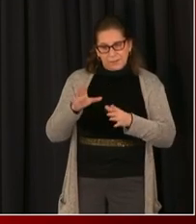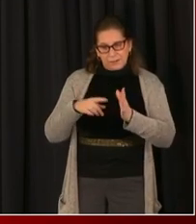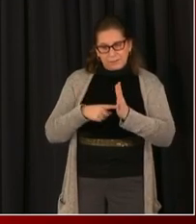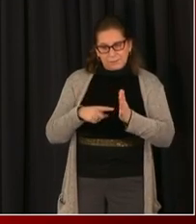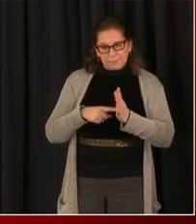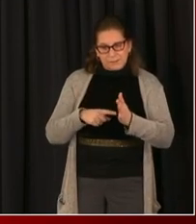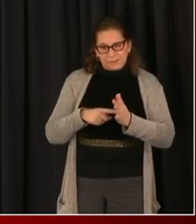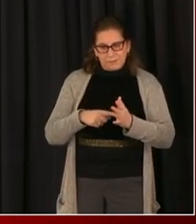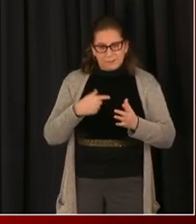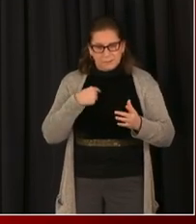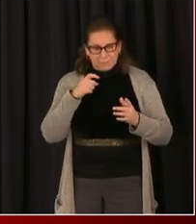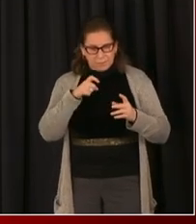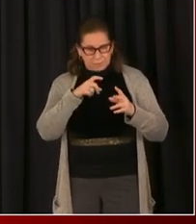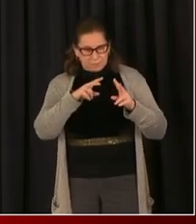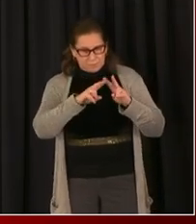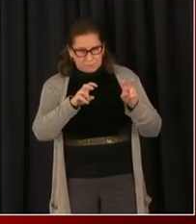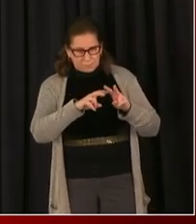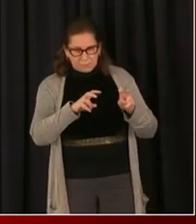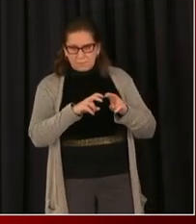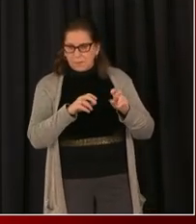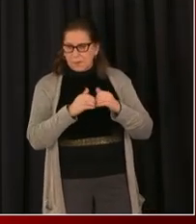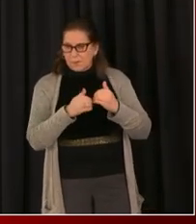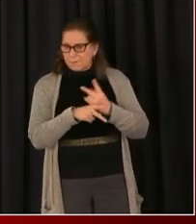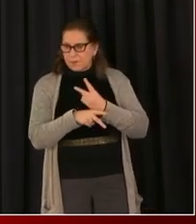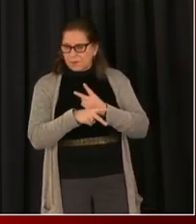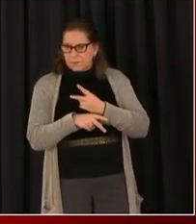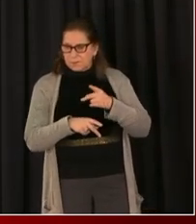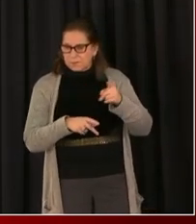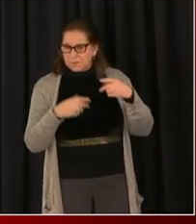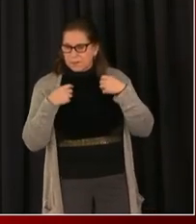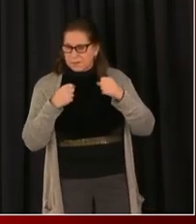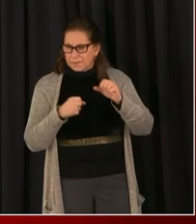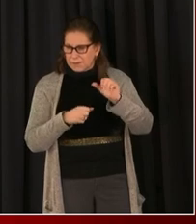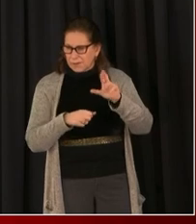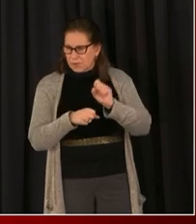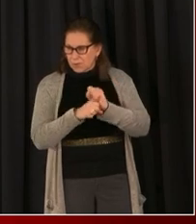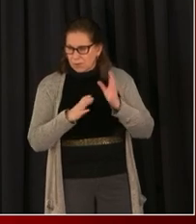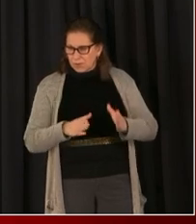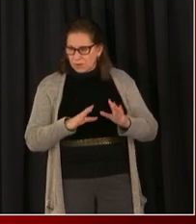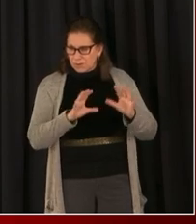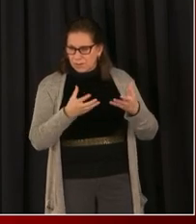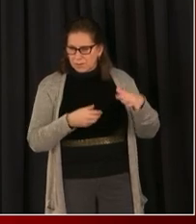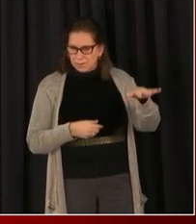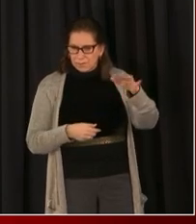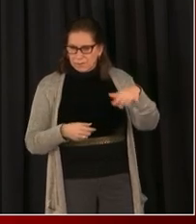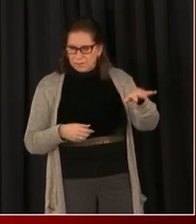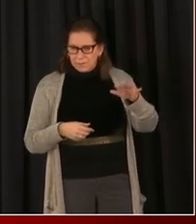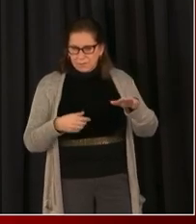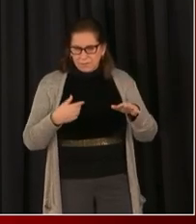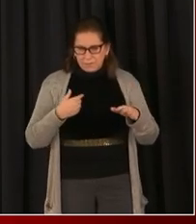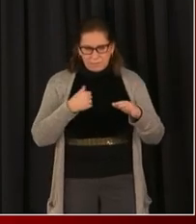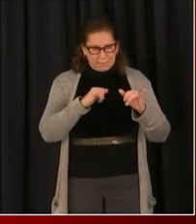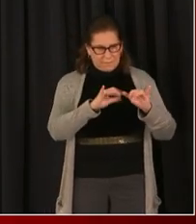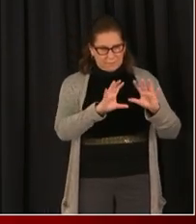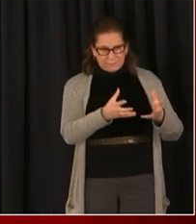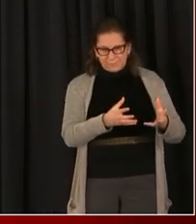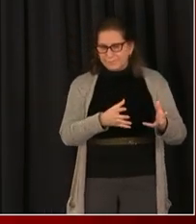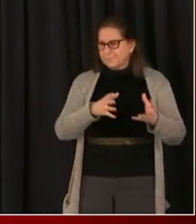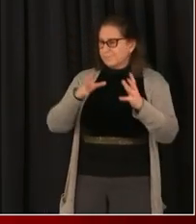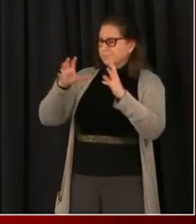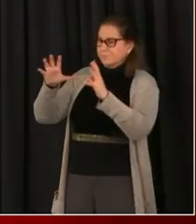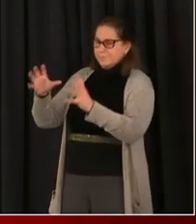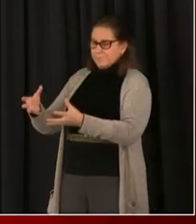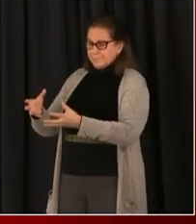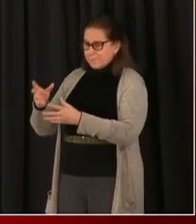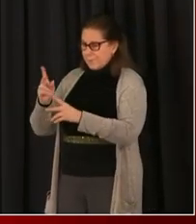could put those healthcare workers at risk. So that's the first thing that we try to do in order to keep that healthcare worker absenteeism